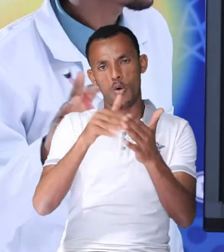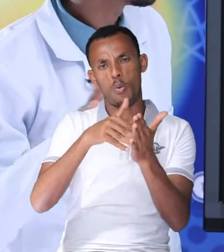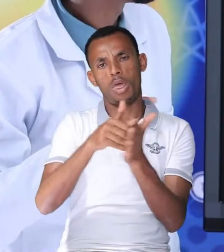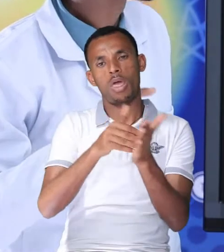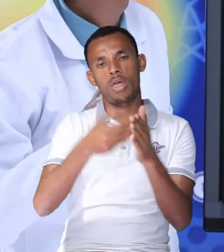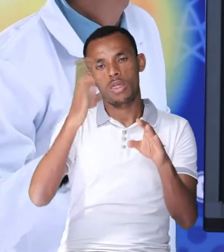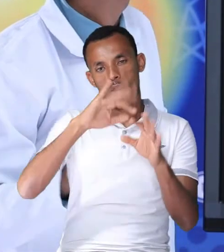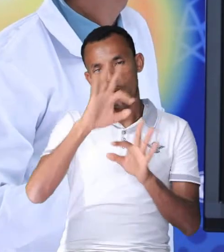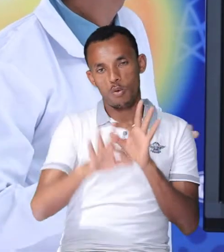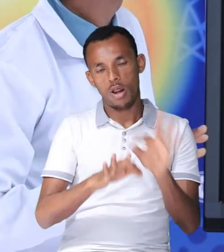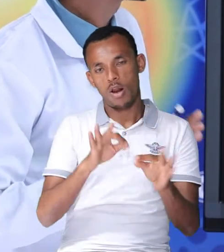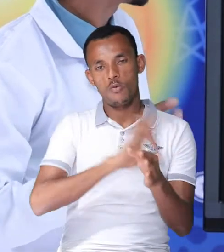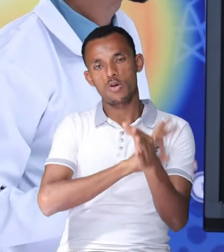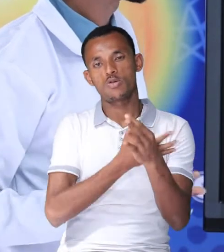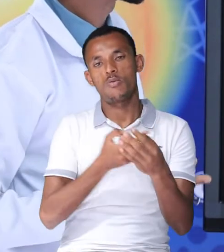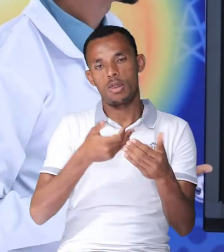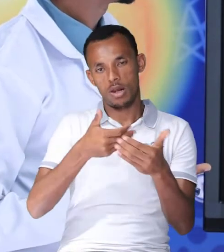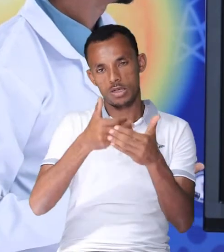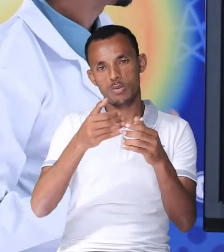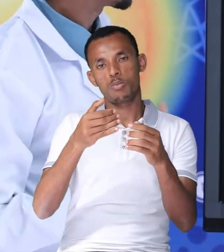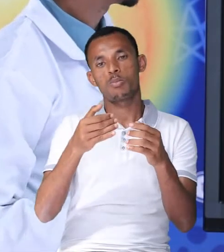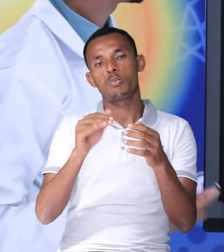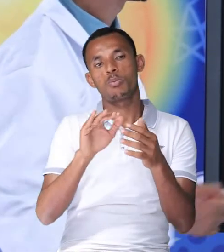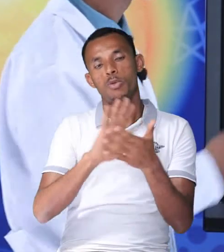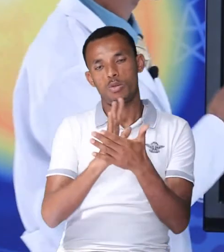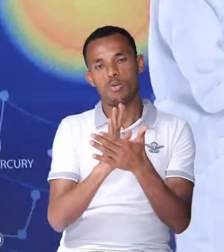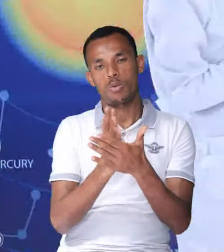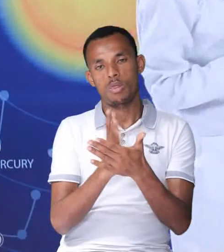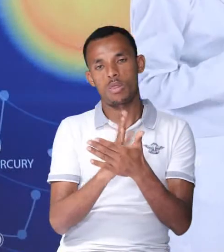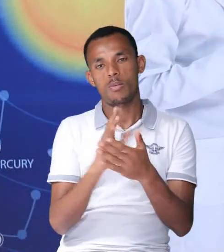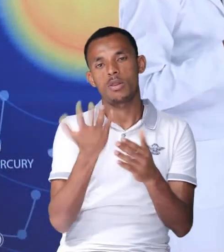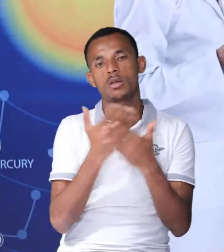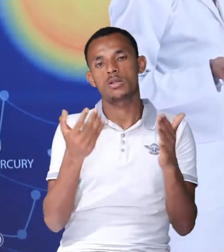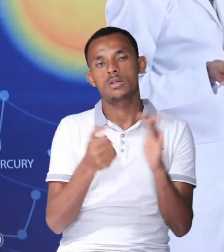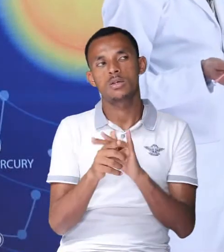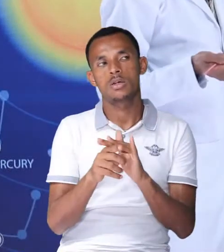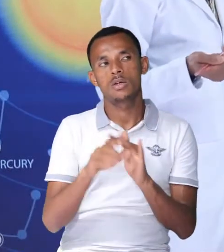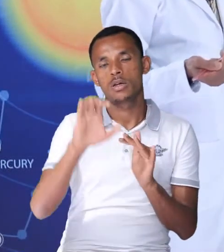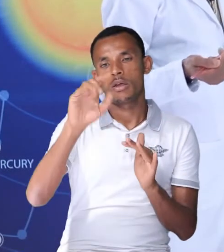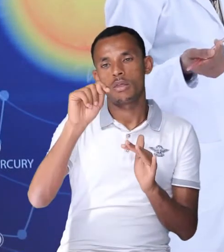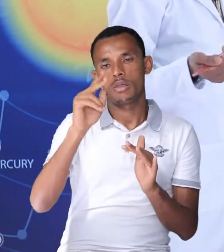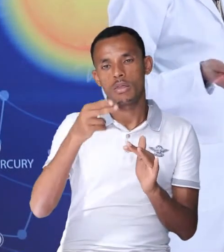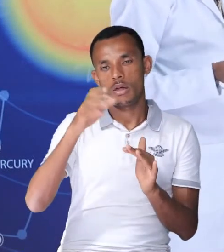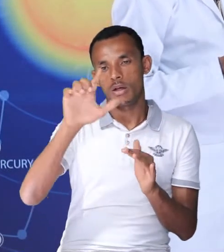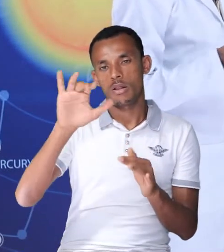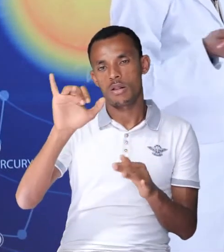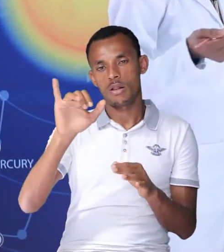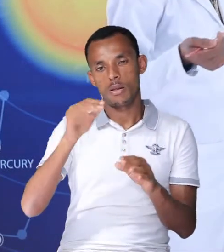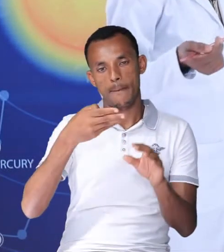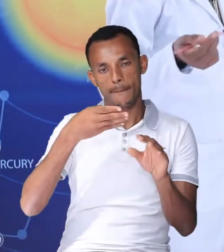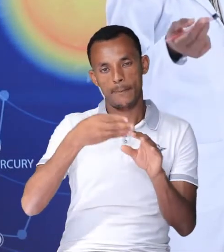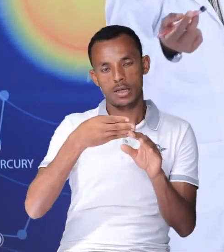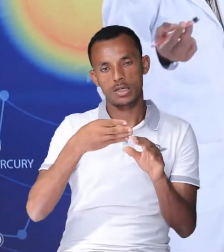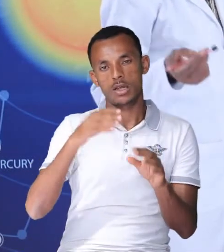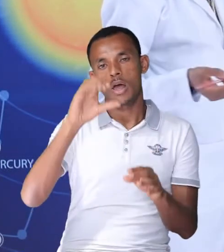intermolecular force of attraction between the particles. For example, diethyl ether, ethyl alcohol, benzene, acetone, and